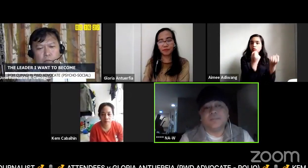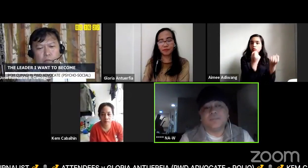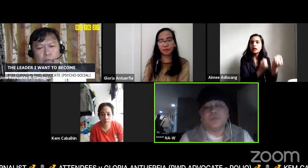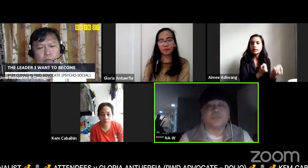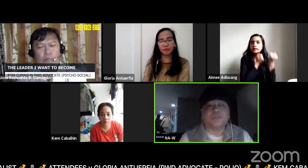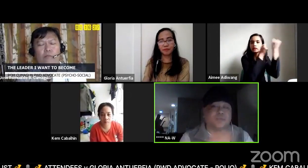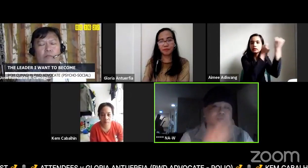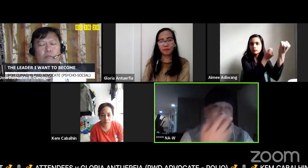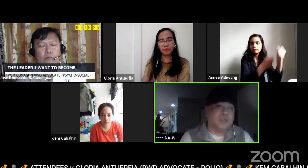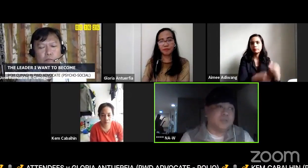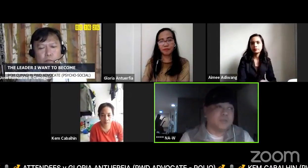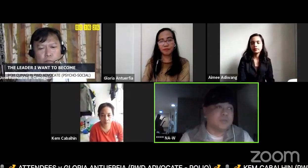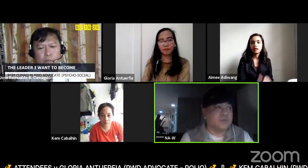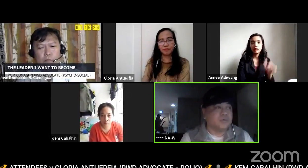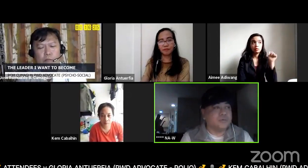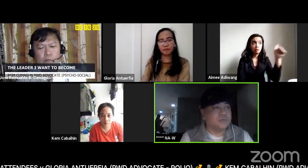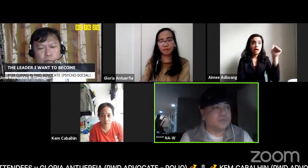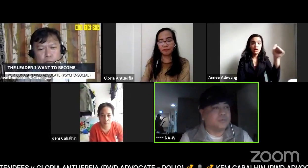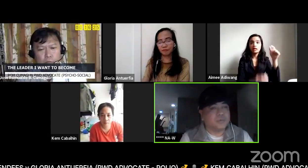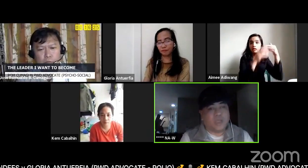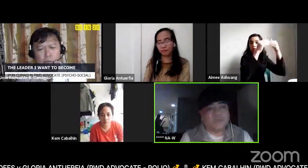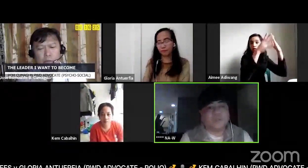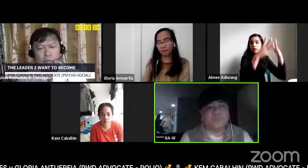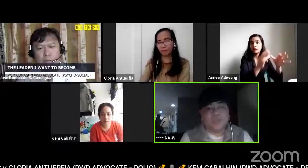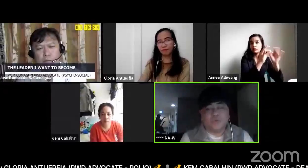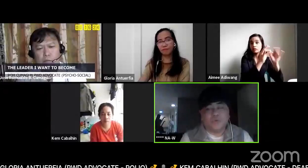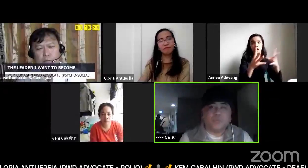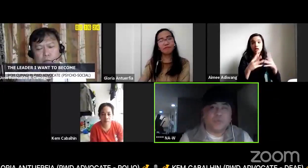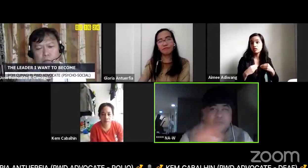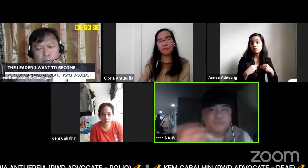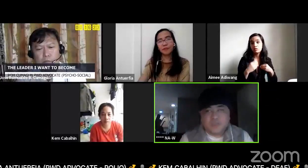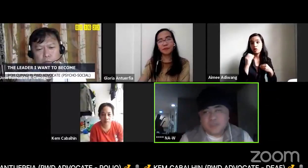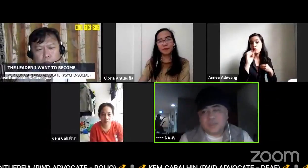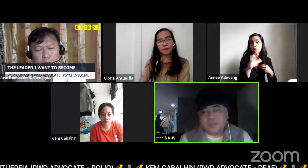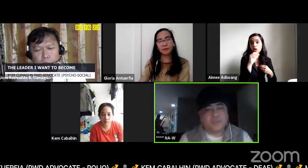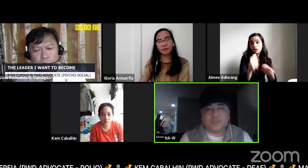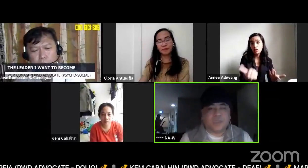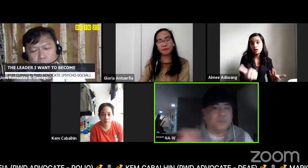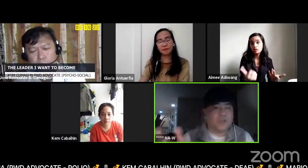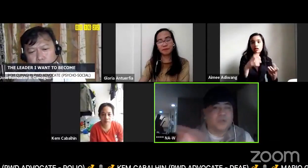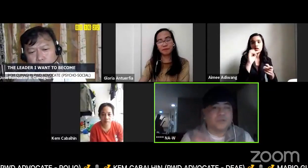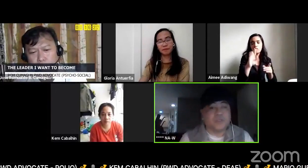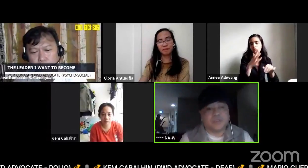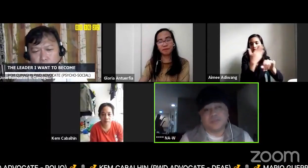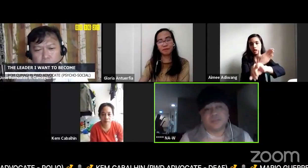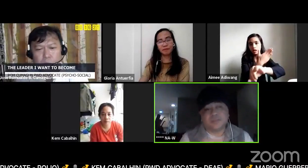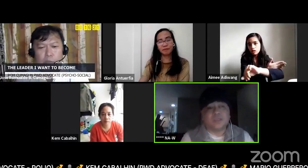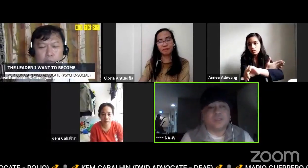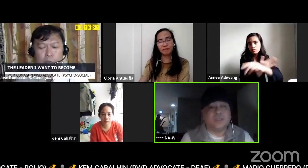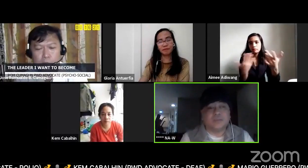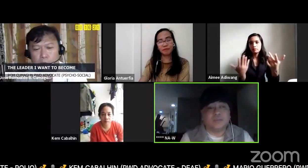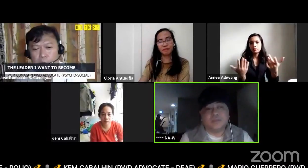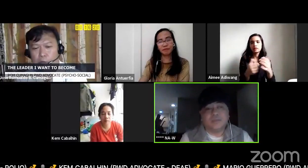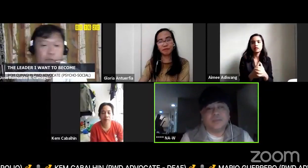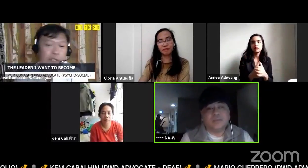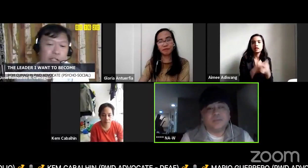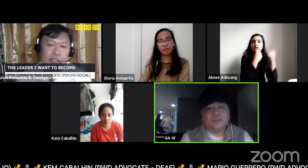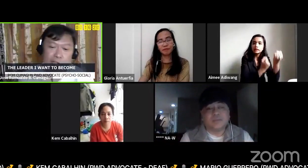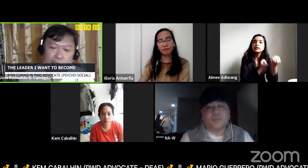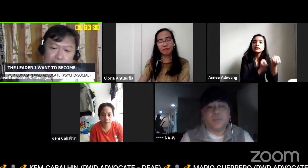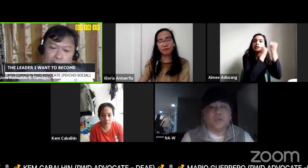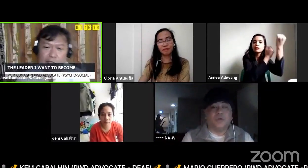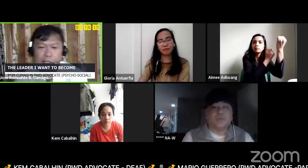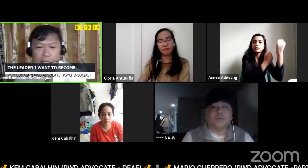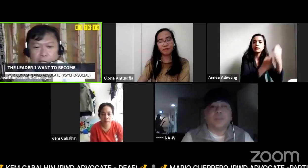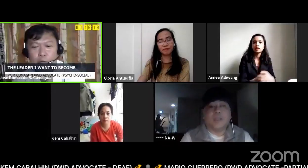suggest. So it's up to the leader kung i-adapt niya or i-modify niya. I mean, he can play around with it. It's just an idea. What